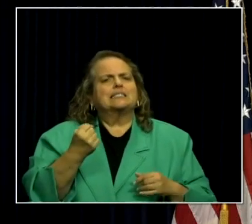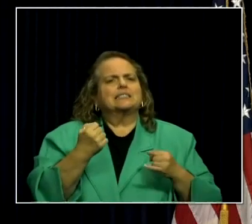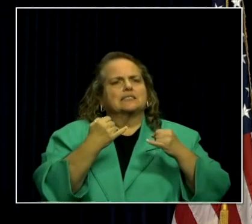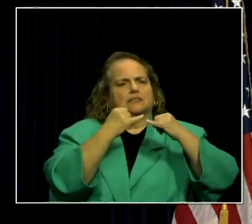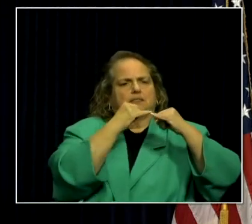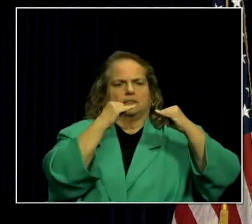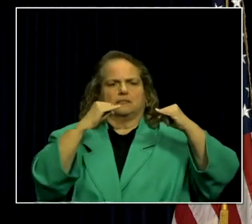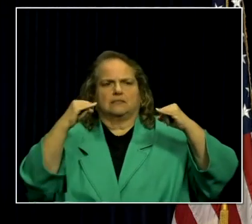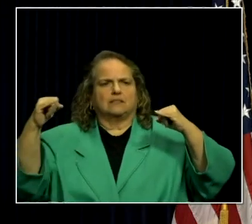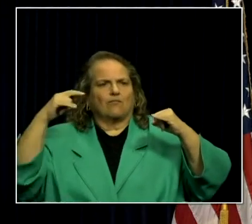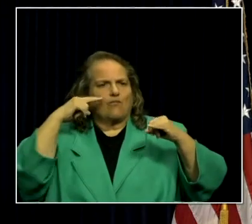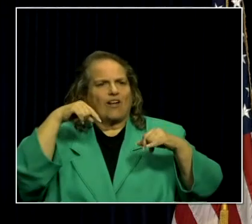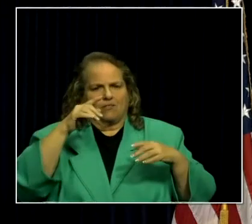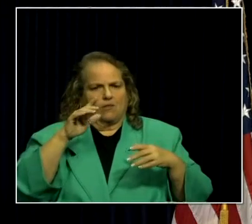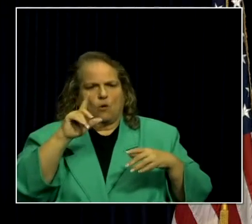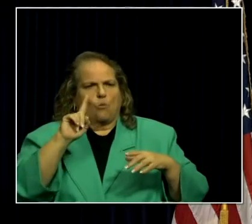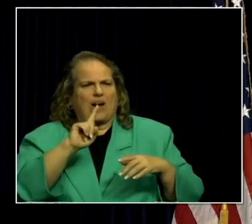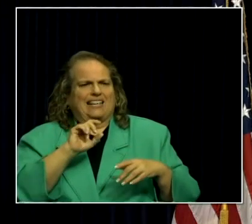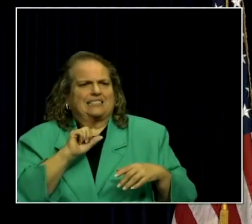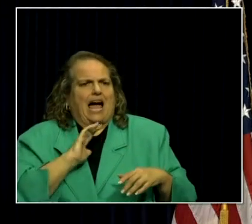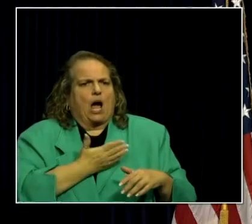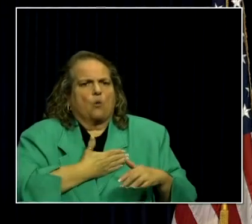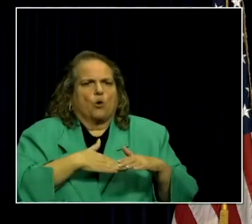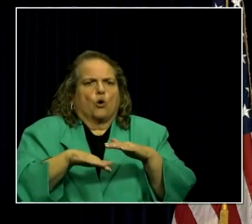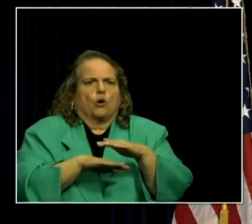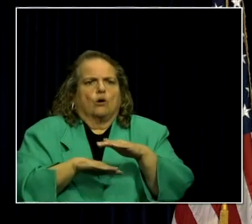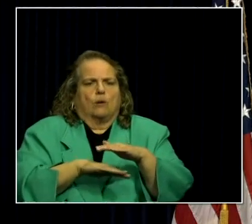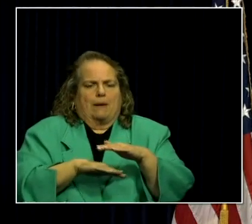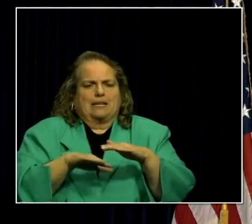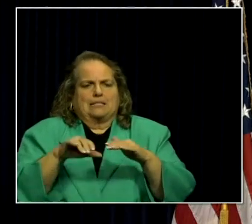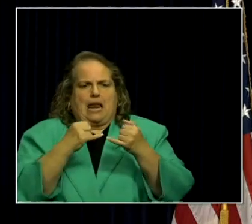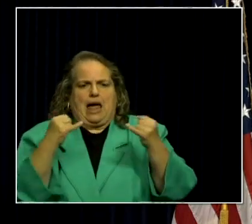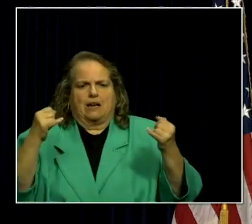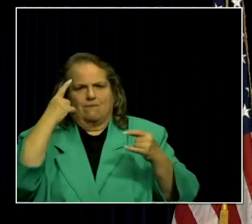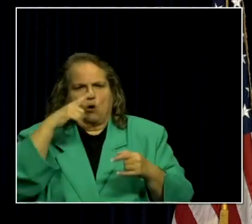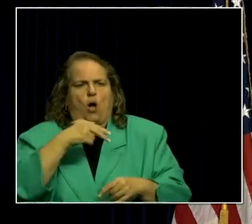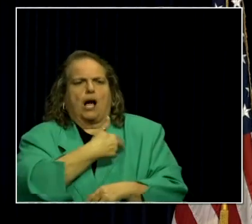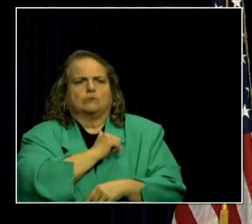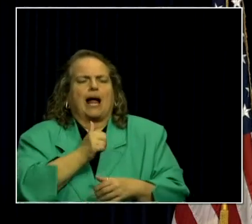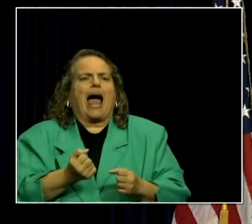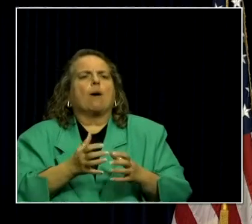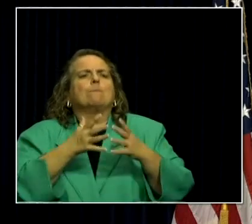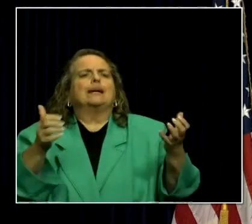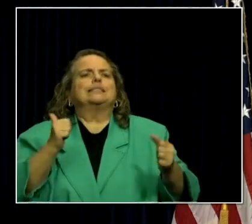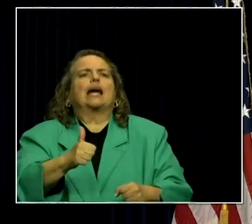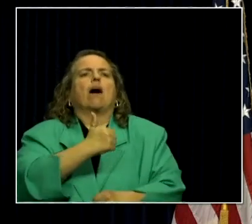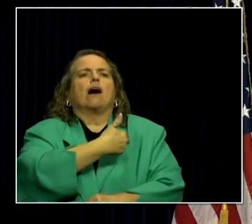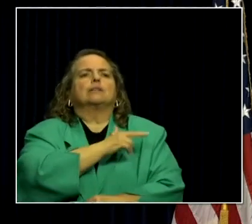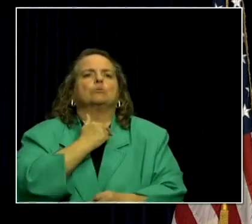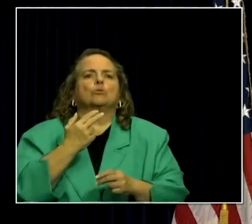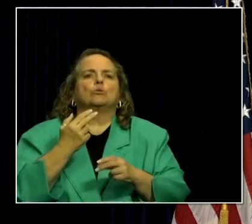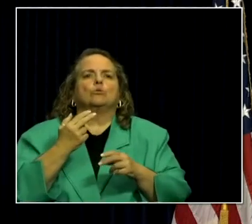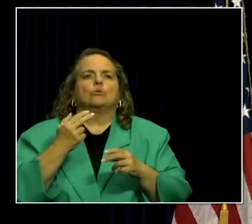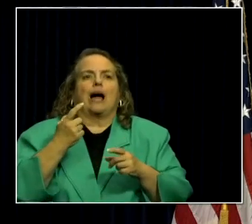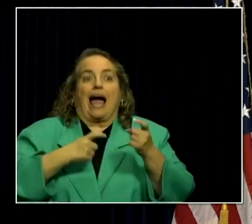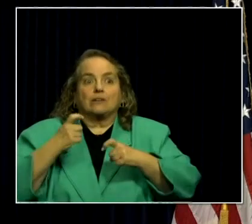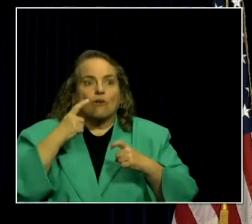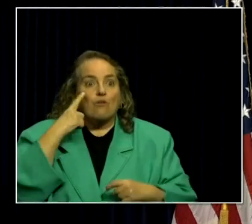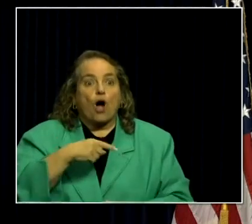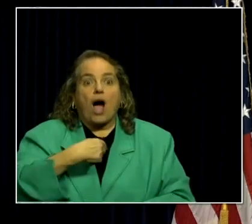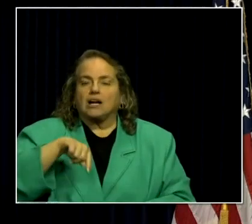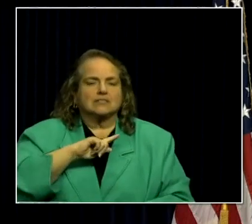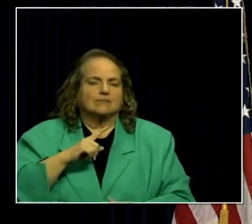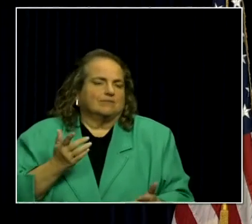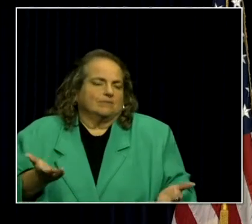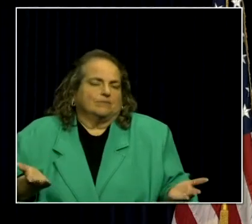No state has exactly known what their baseline is, and we are working every day to change that baseline. We